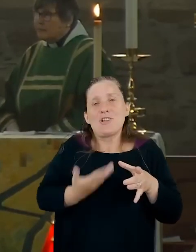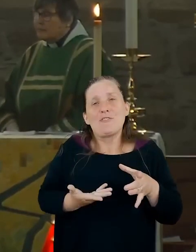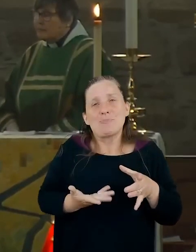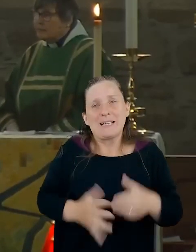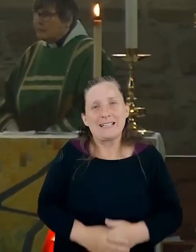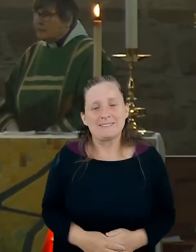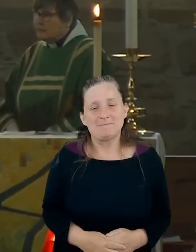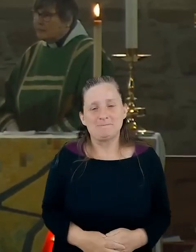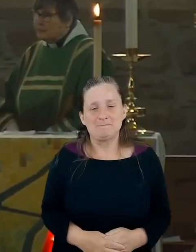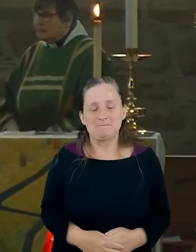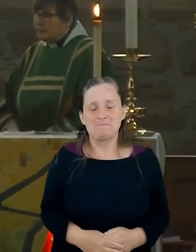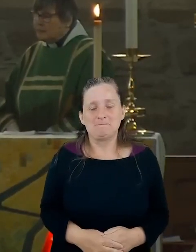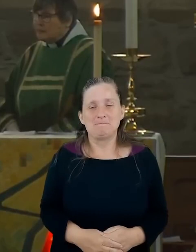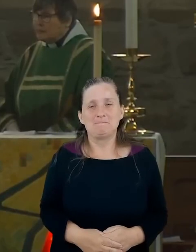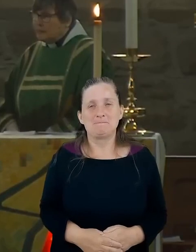me."